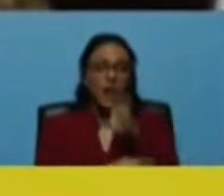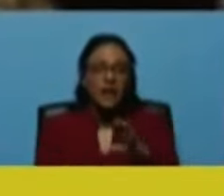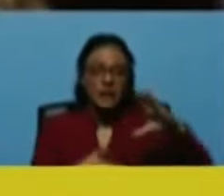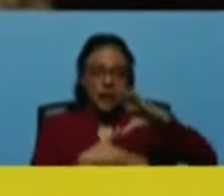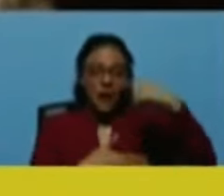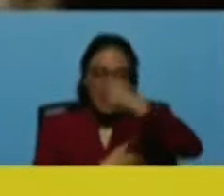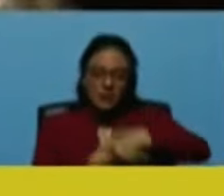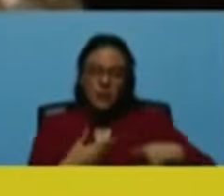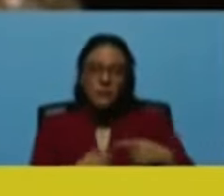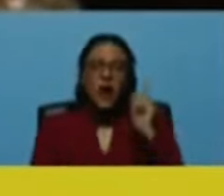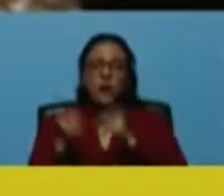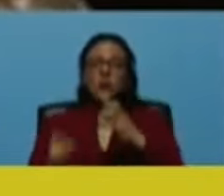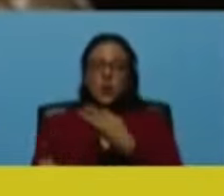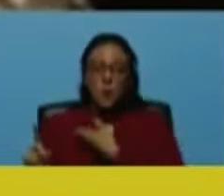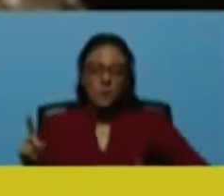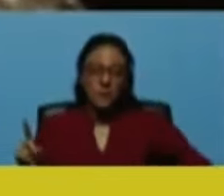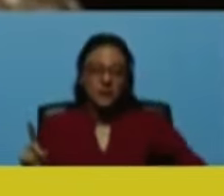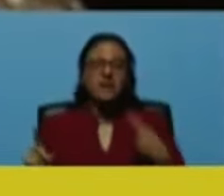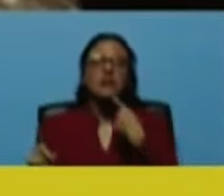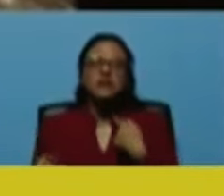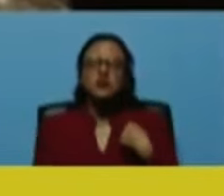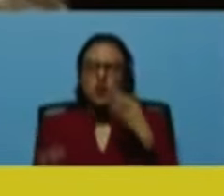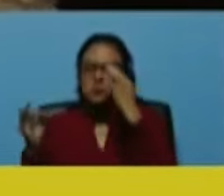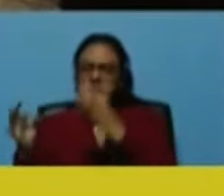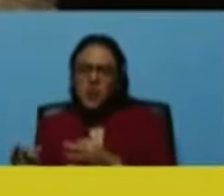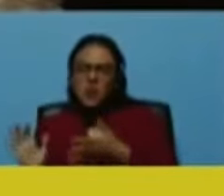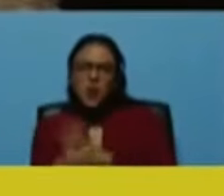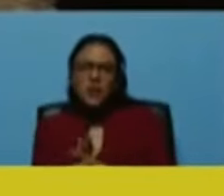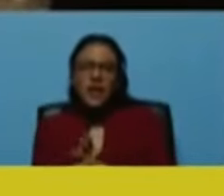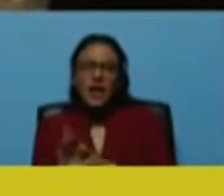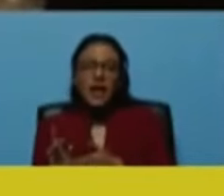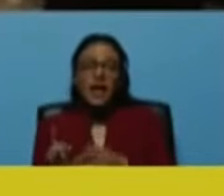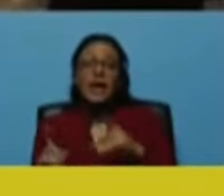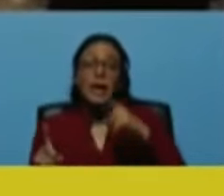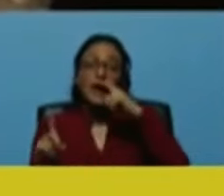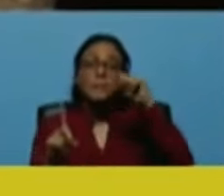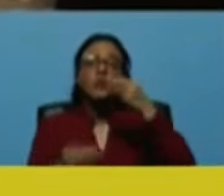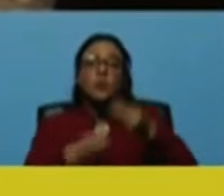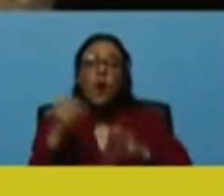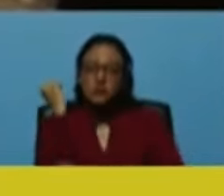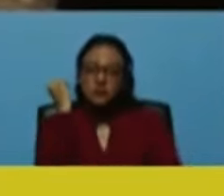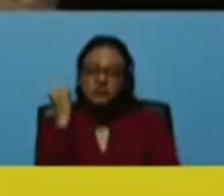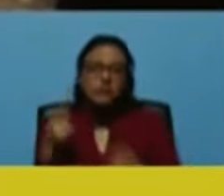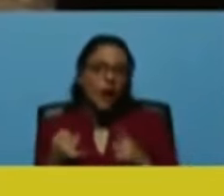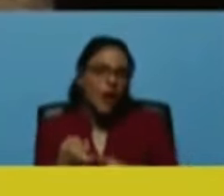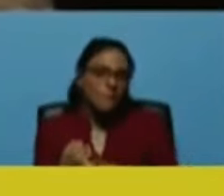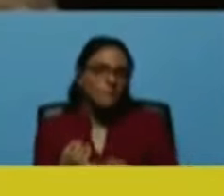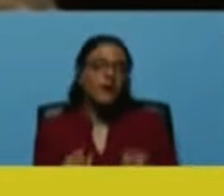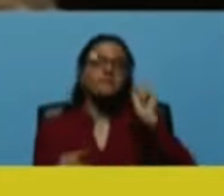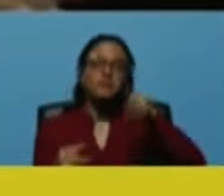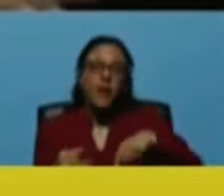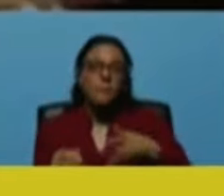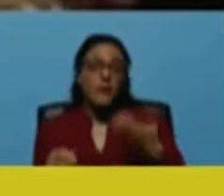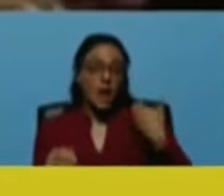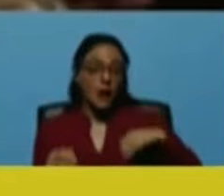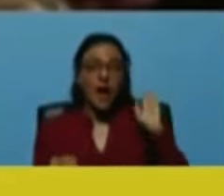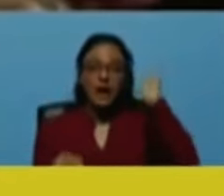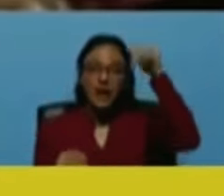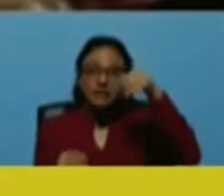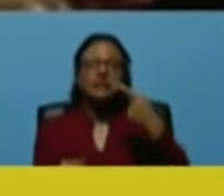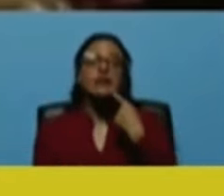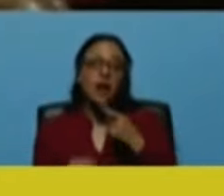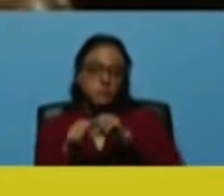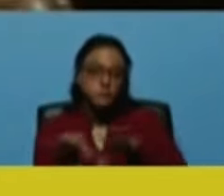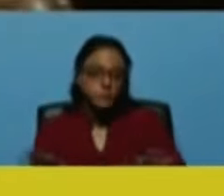countries. President Boric said he's assured that President Maduro cheated,